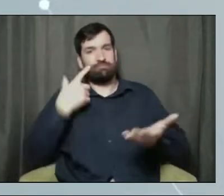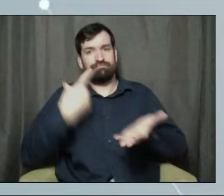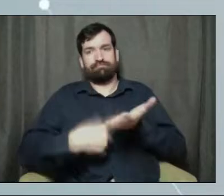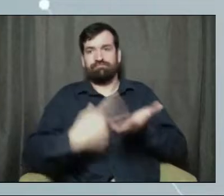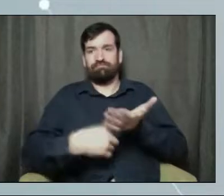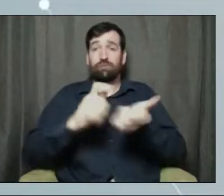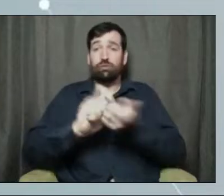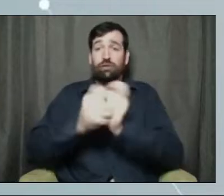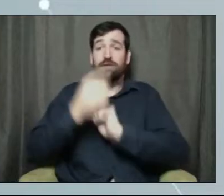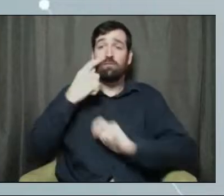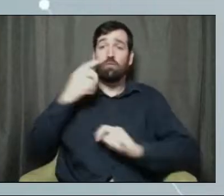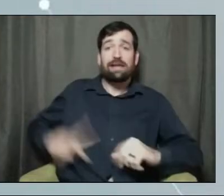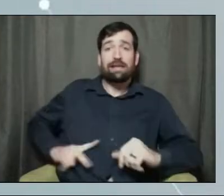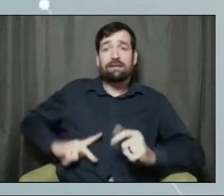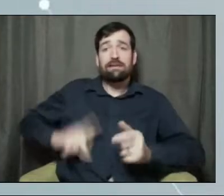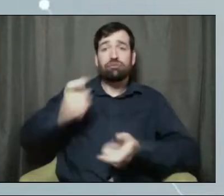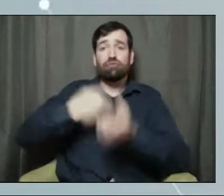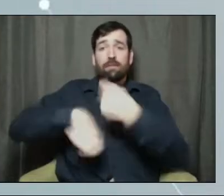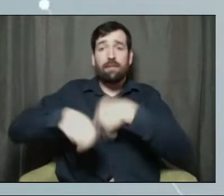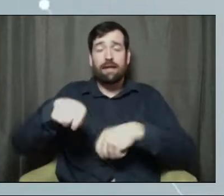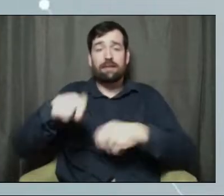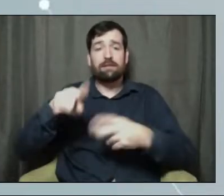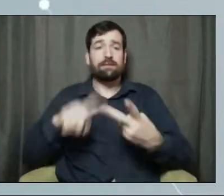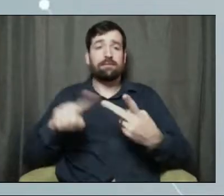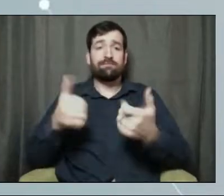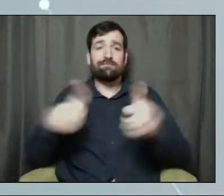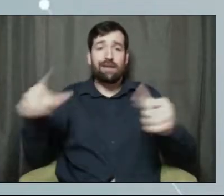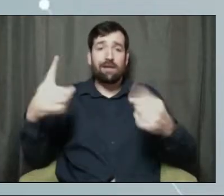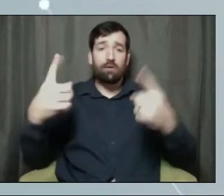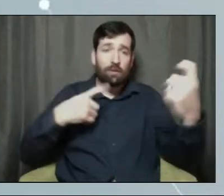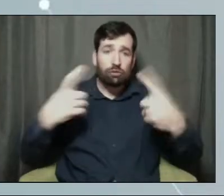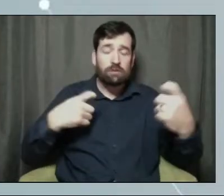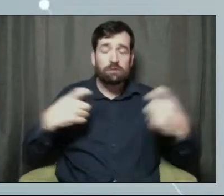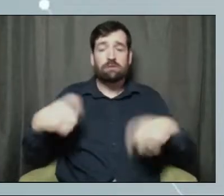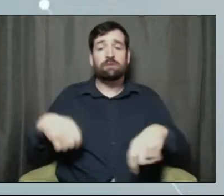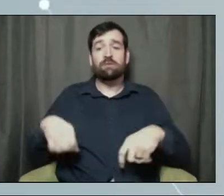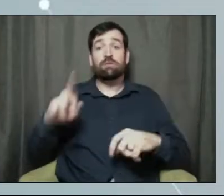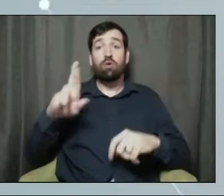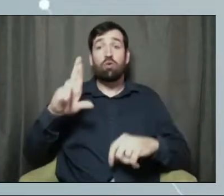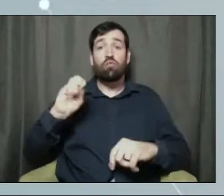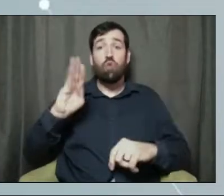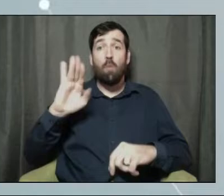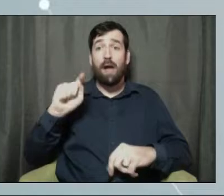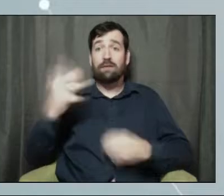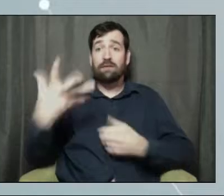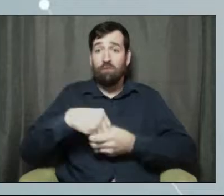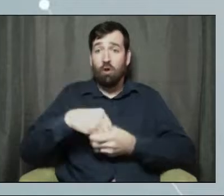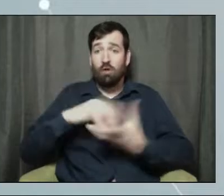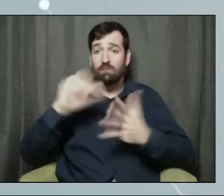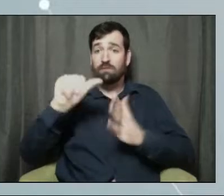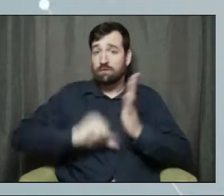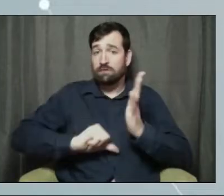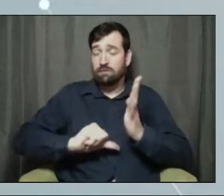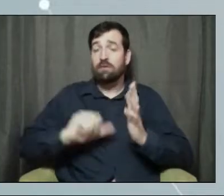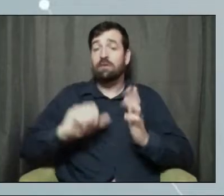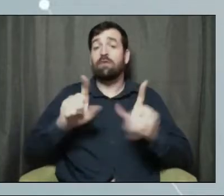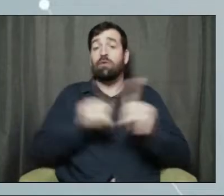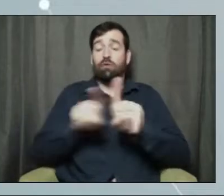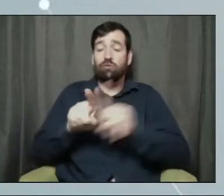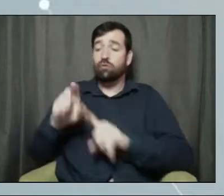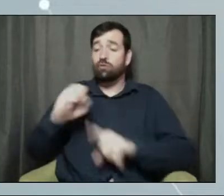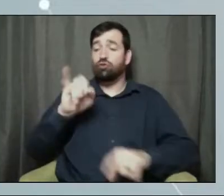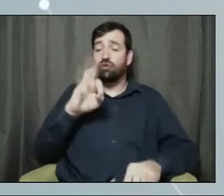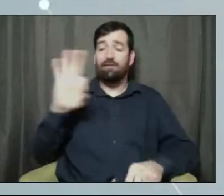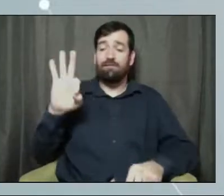kidney transplants, answer your questions, the role robots play in some of those procedures, and nephrologist Dr. Jeff Klein. He is back with